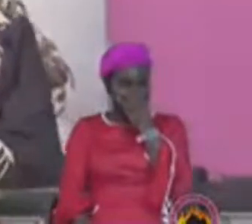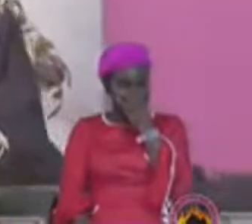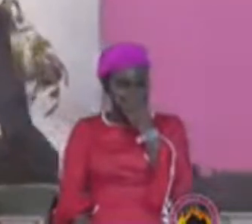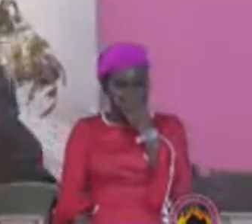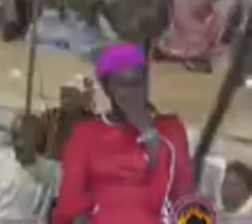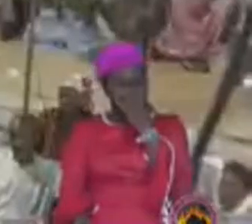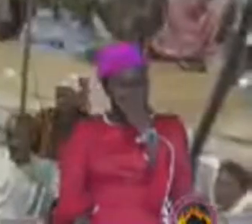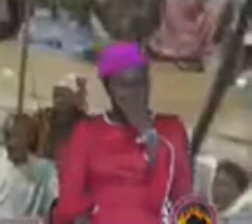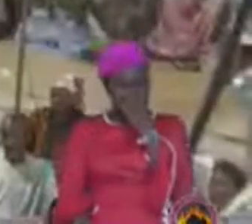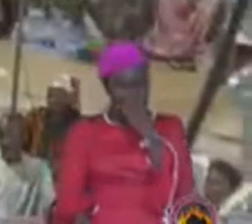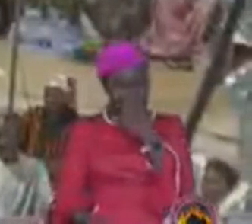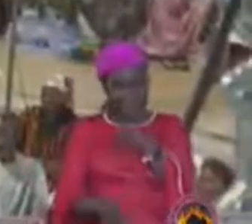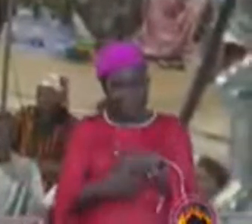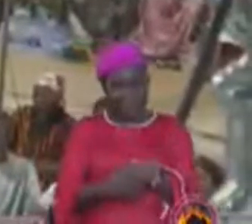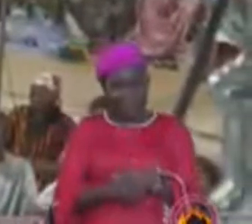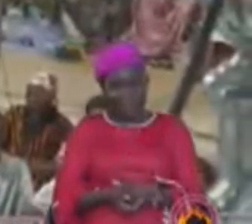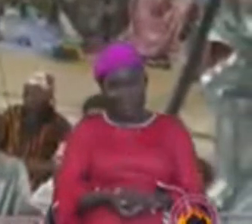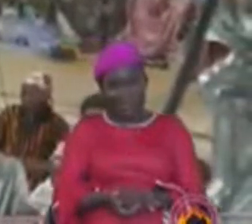Praise the Lord.